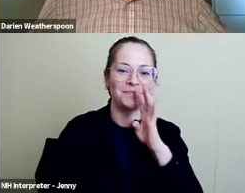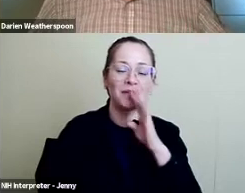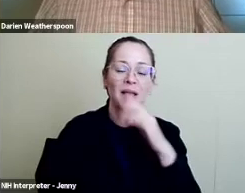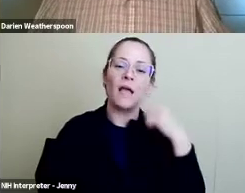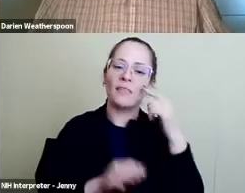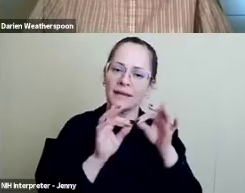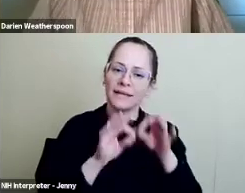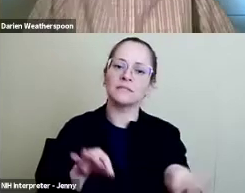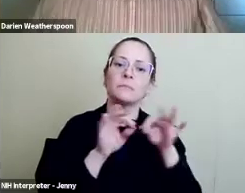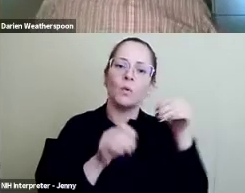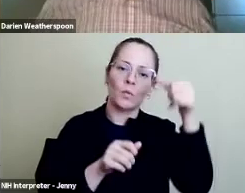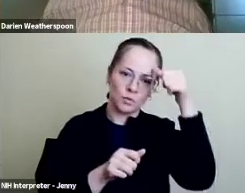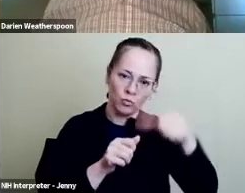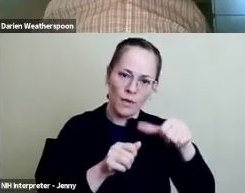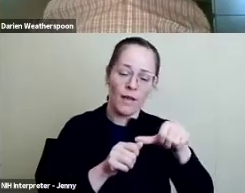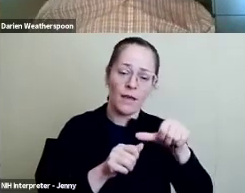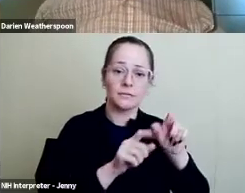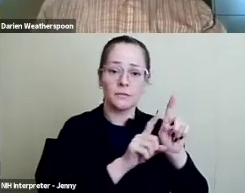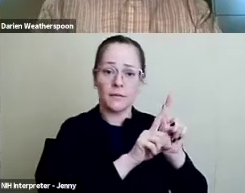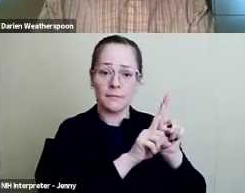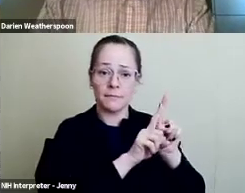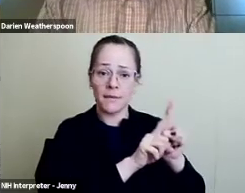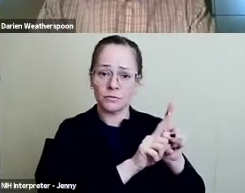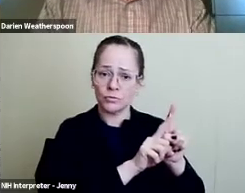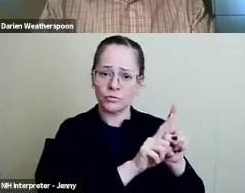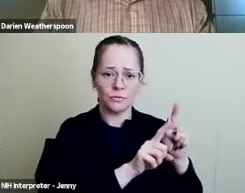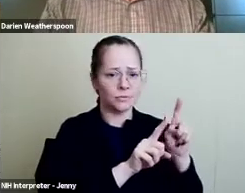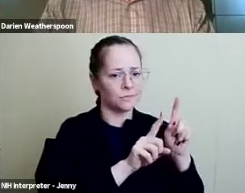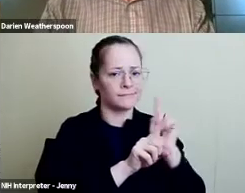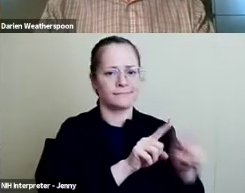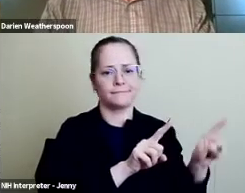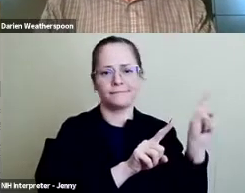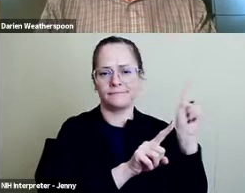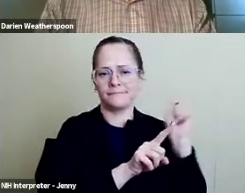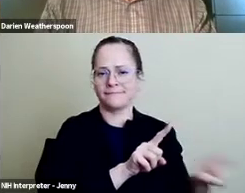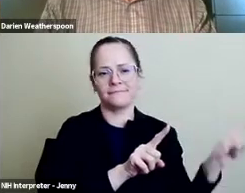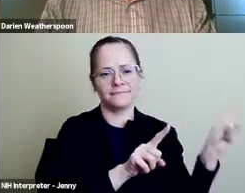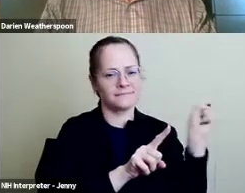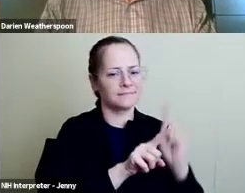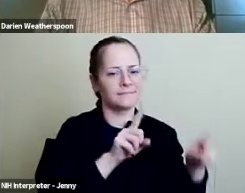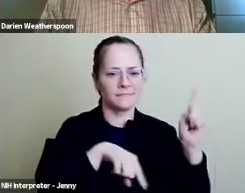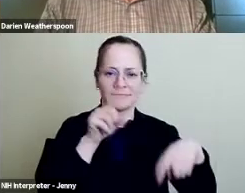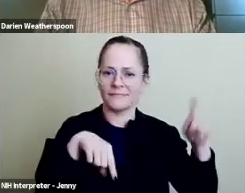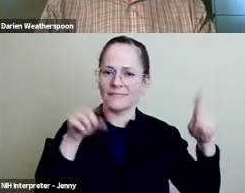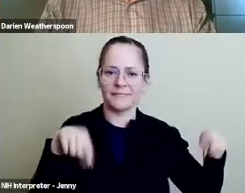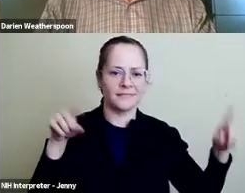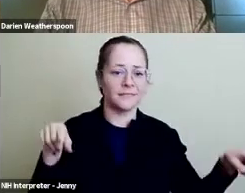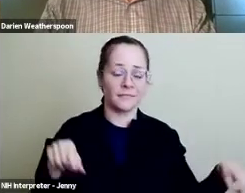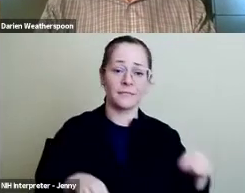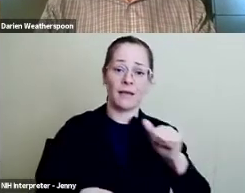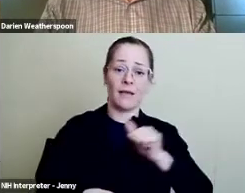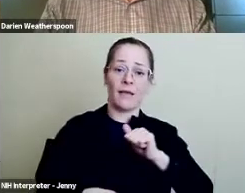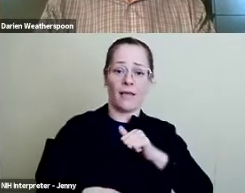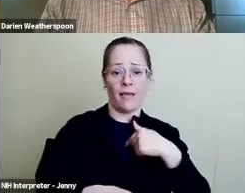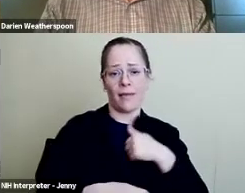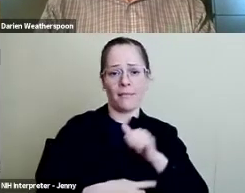to realize that mentors come in all shapes and sizes. And so as an African-American woman,